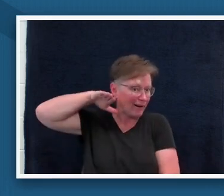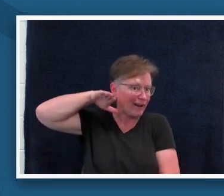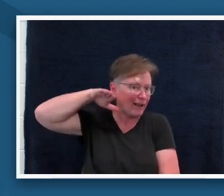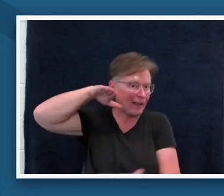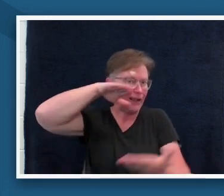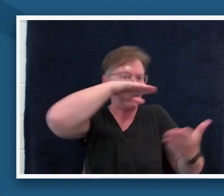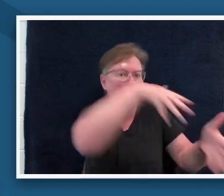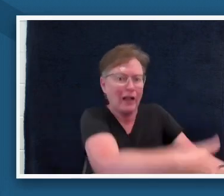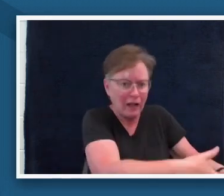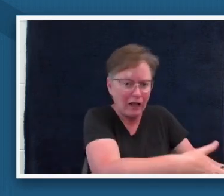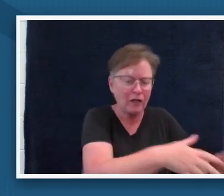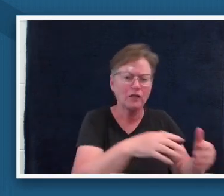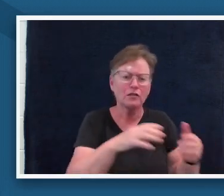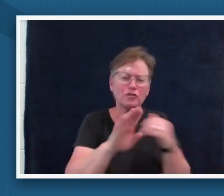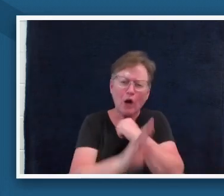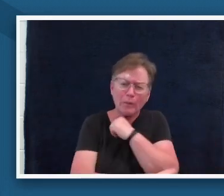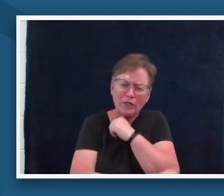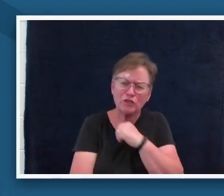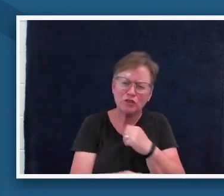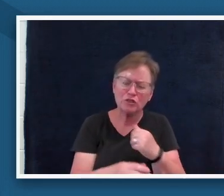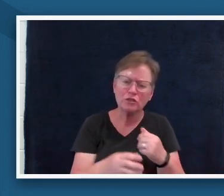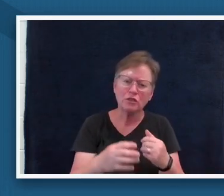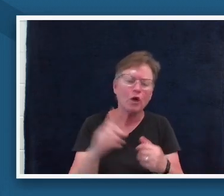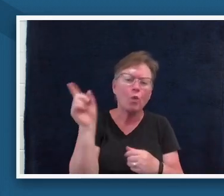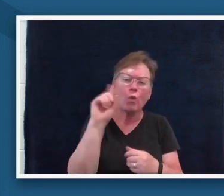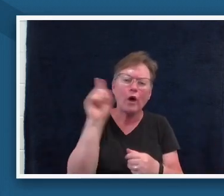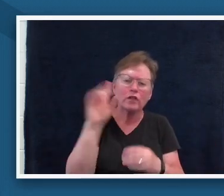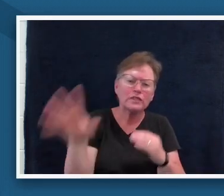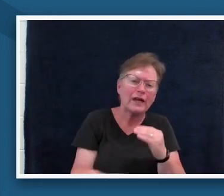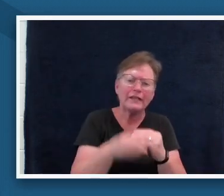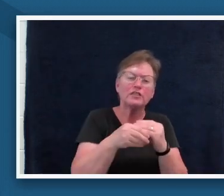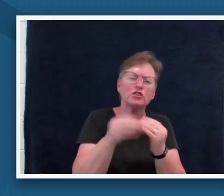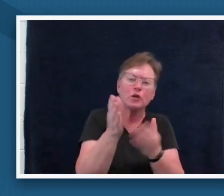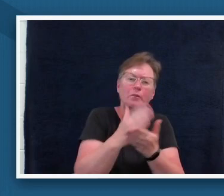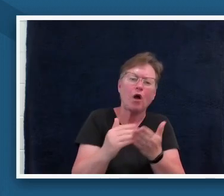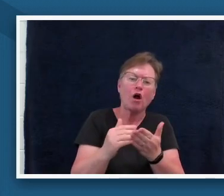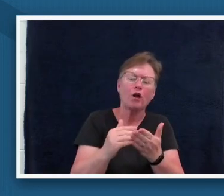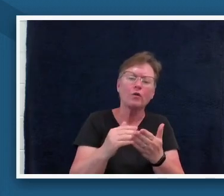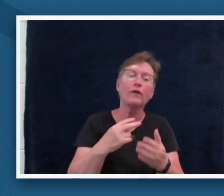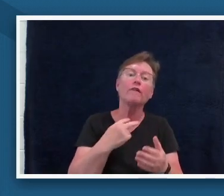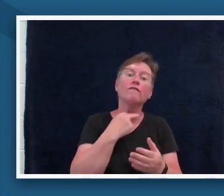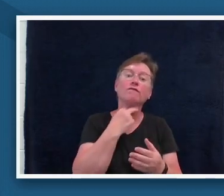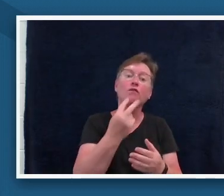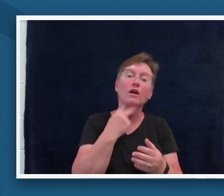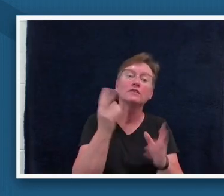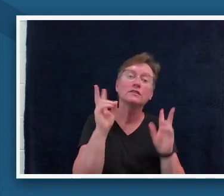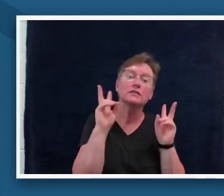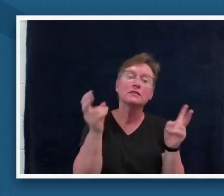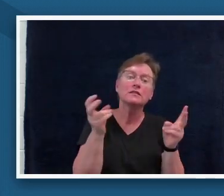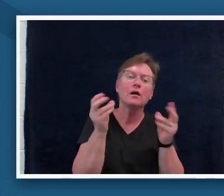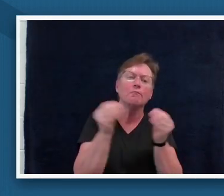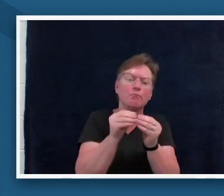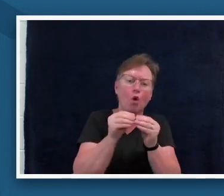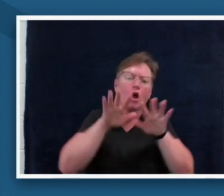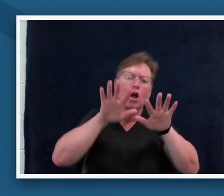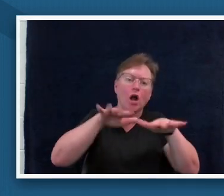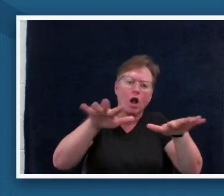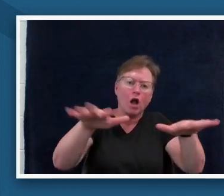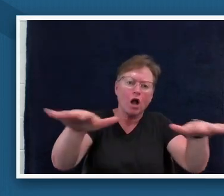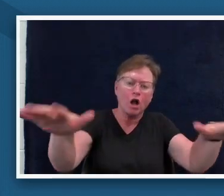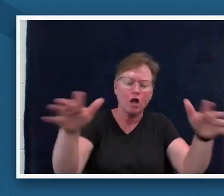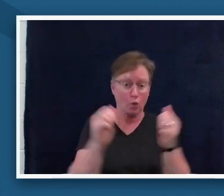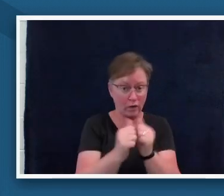this additional piece where their voices echo out? And especially now with the technology we have, their voices could go anywhere.